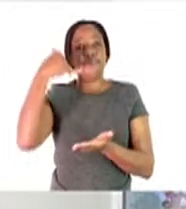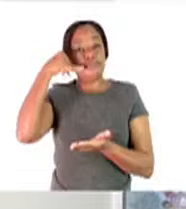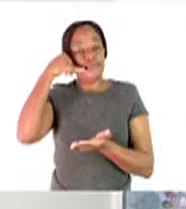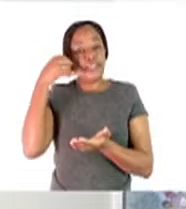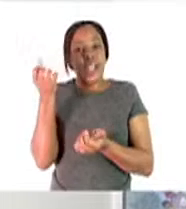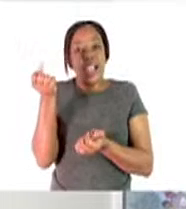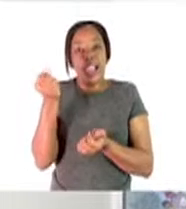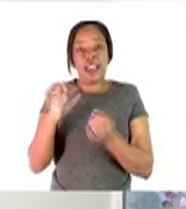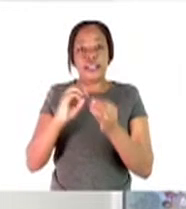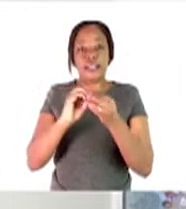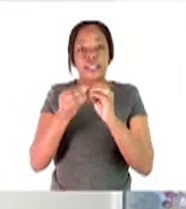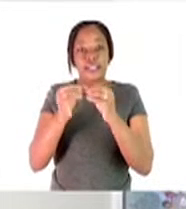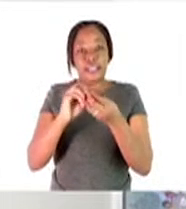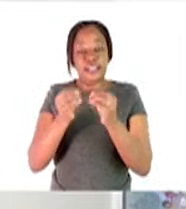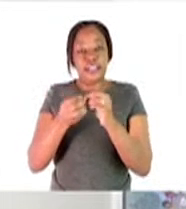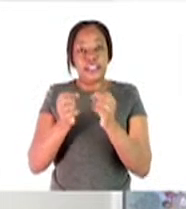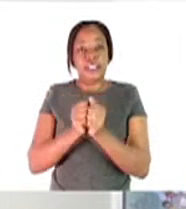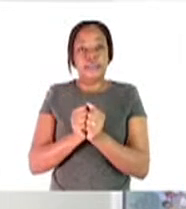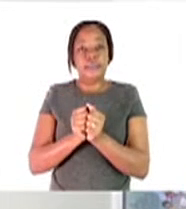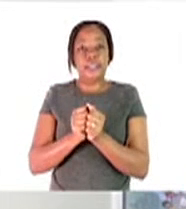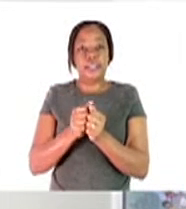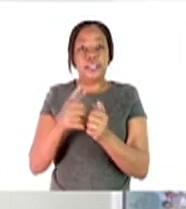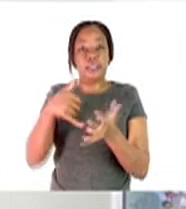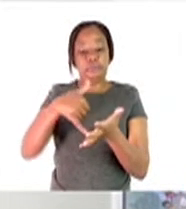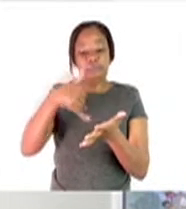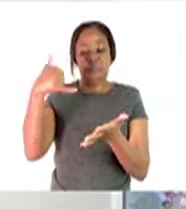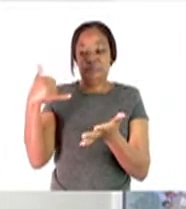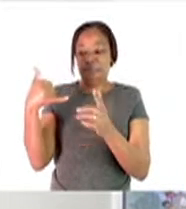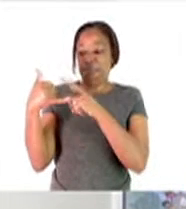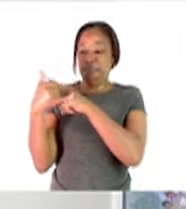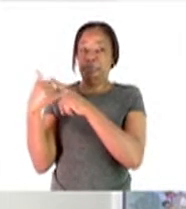numbers. There are numbers here.